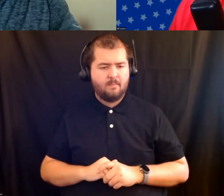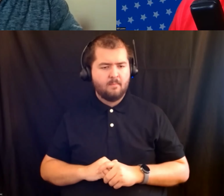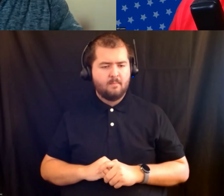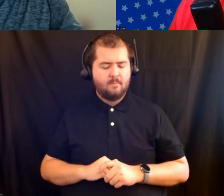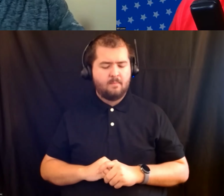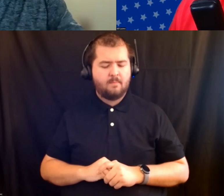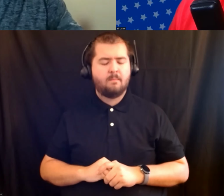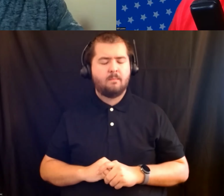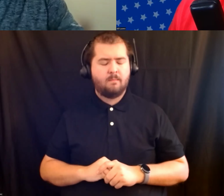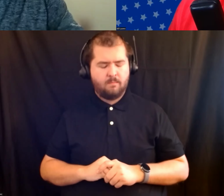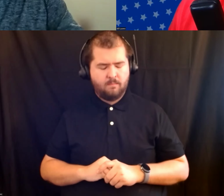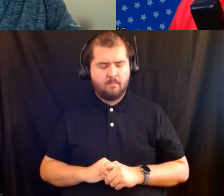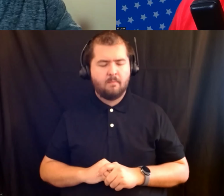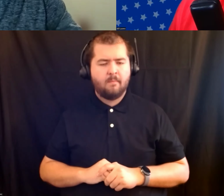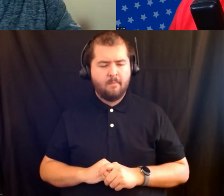in the chat.